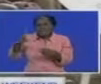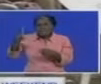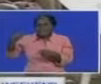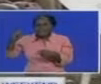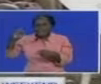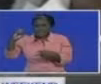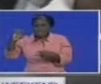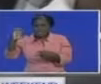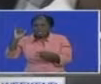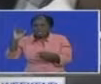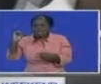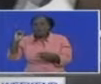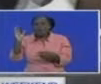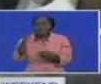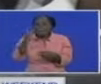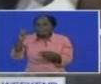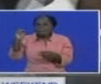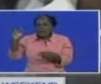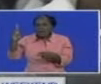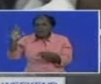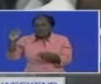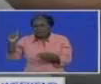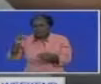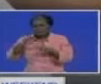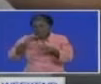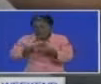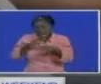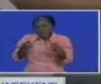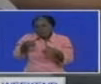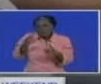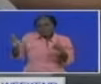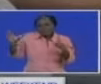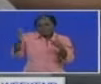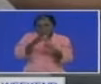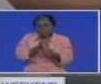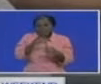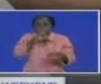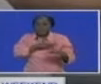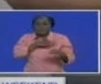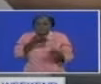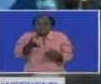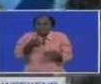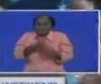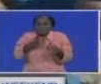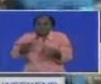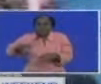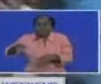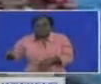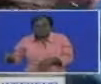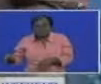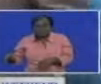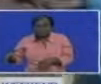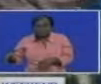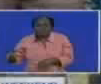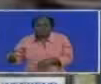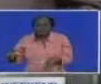seek legislation on how local communities can benefit from natural resources in a particular county.